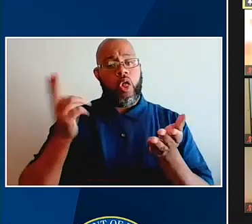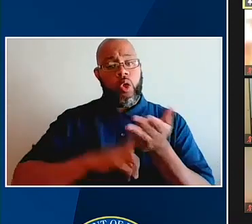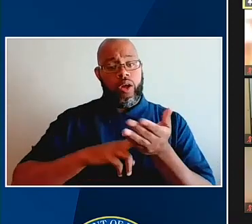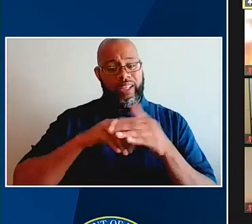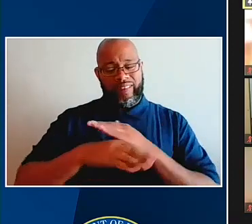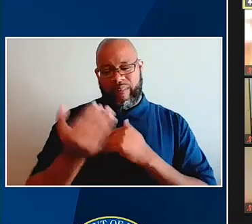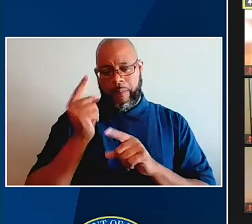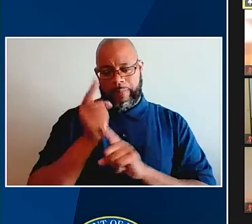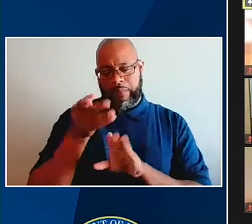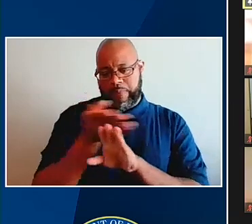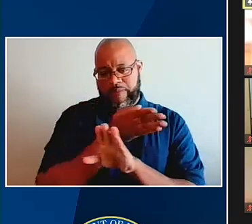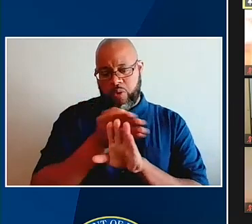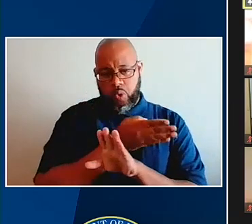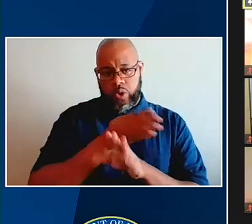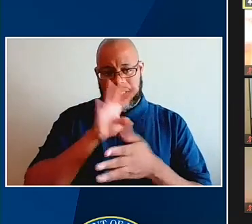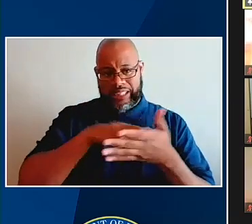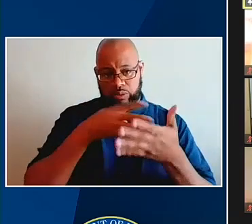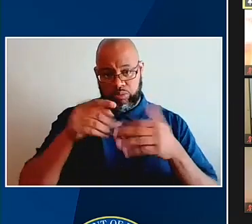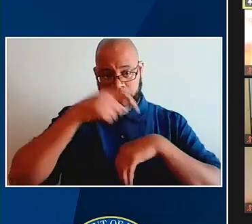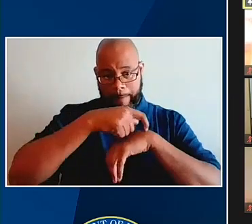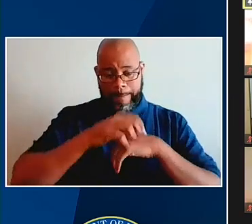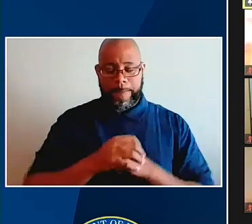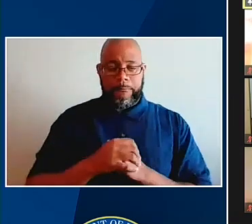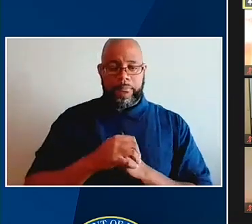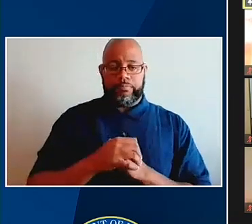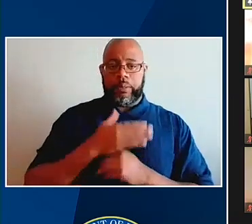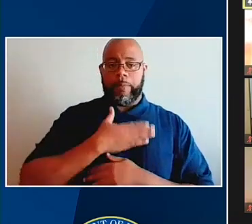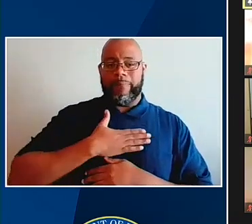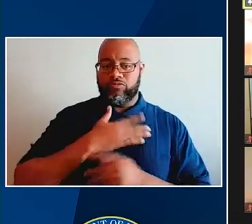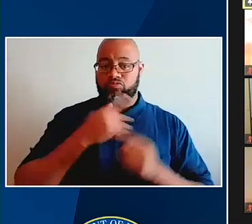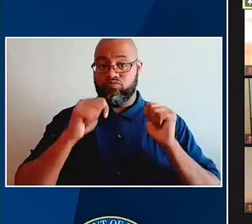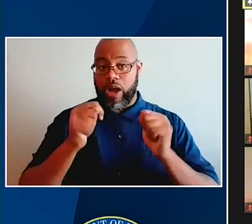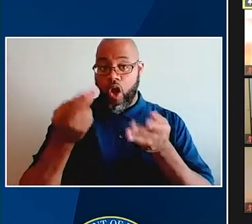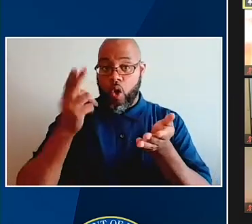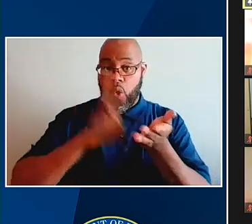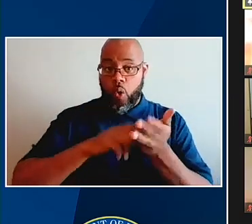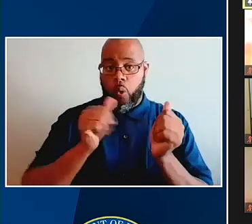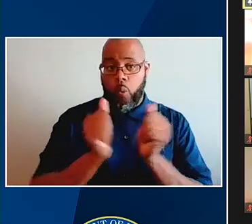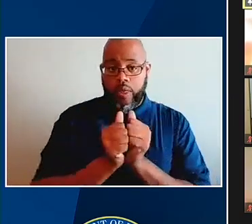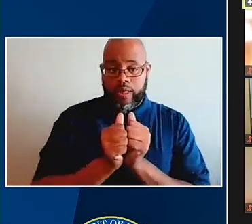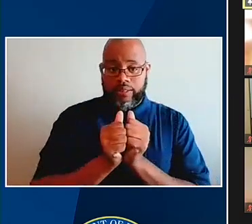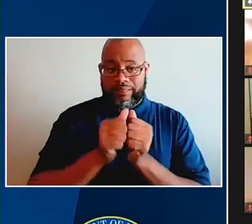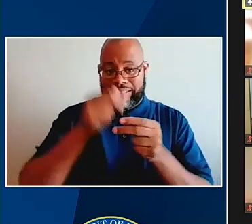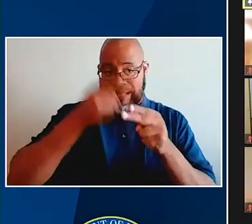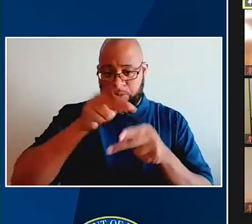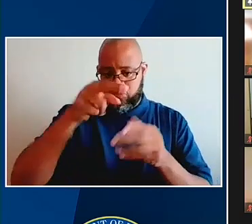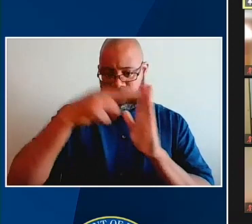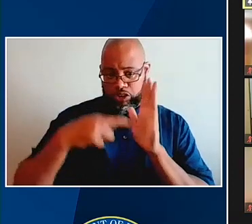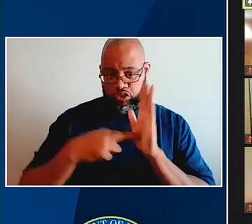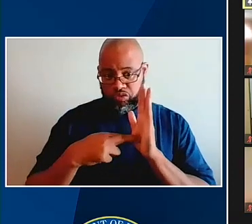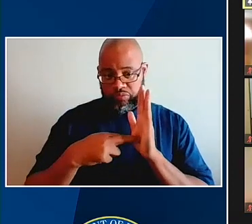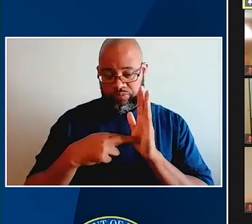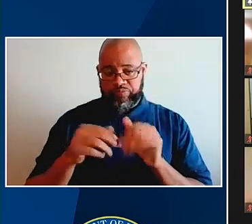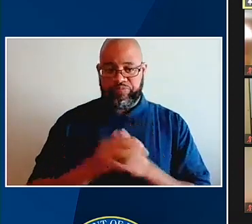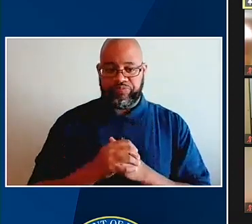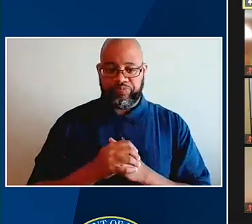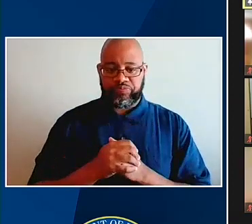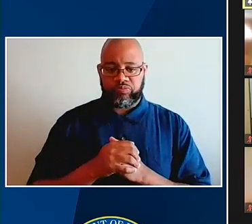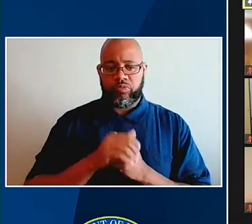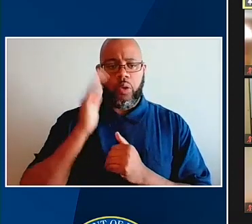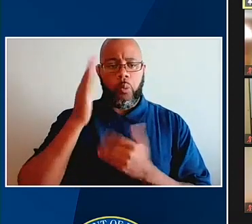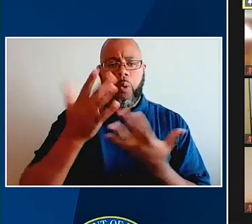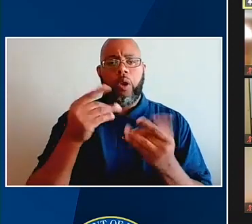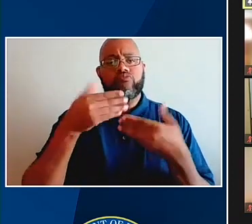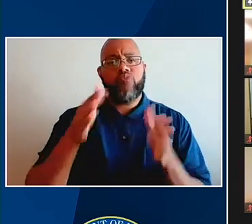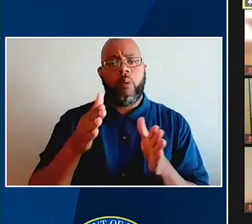15 minutes before your scheduled time. Please try to log on with the name that you registered under, and you'll be in the waiting